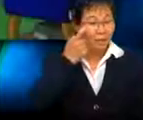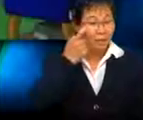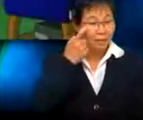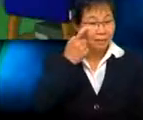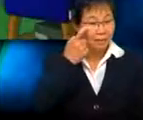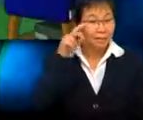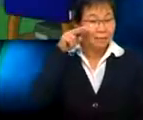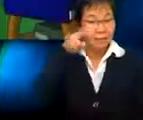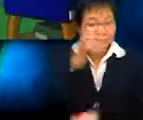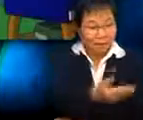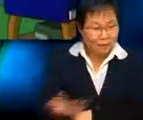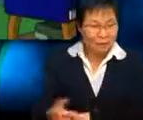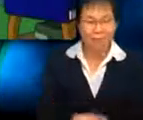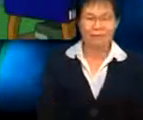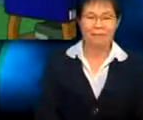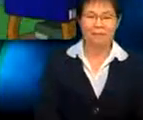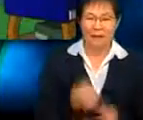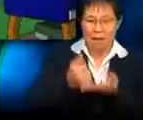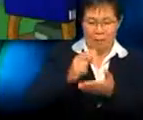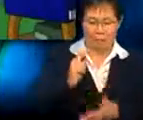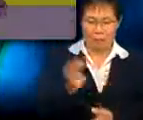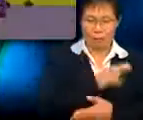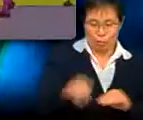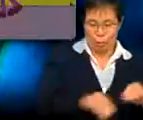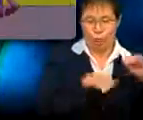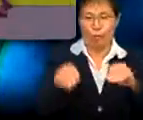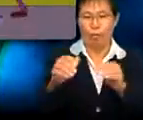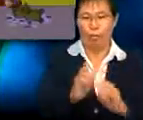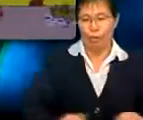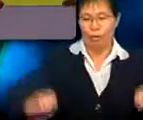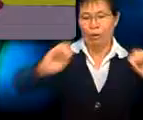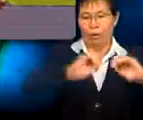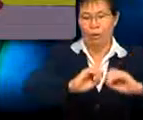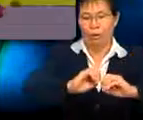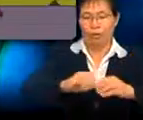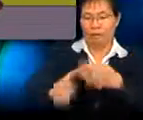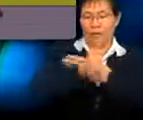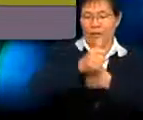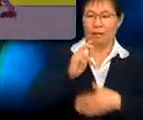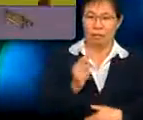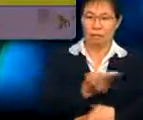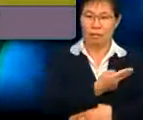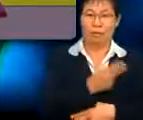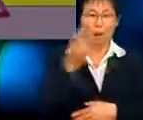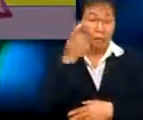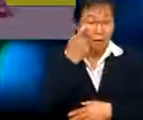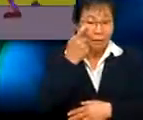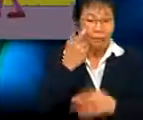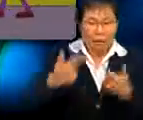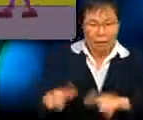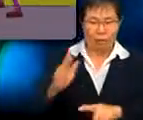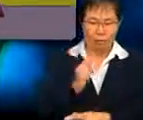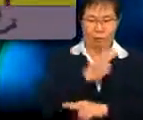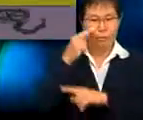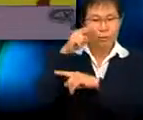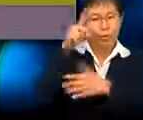The eye sees things. It helps us to move about without endangering ourselves. The